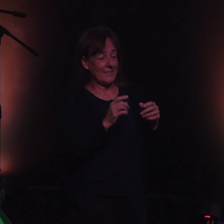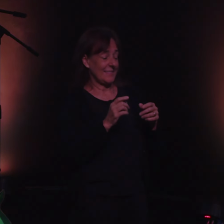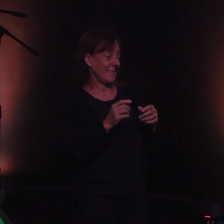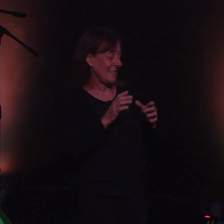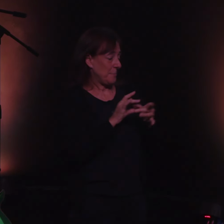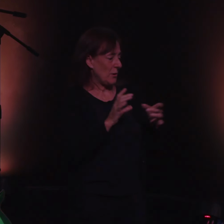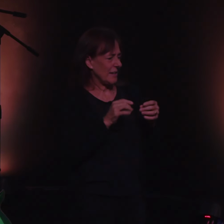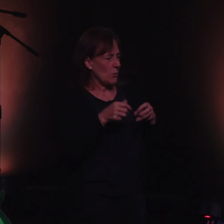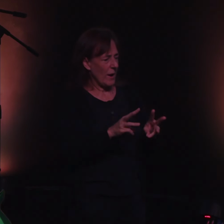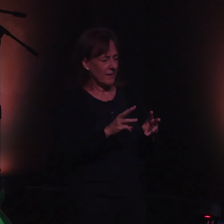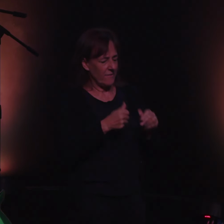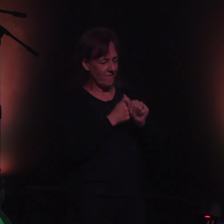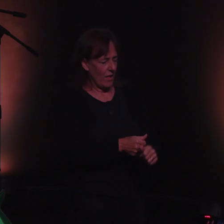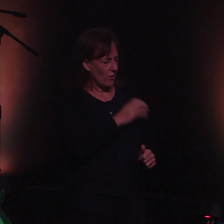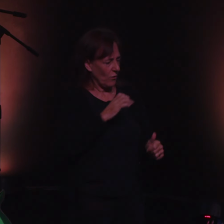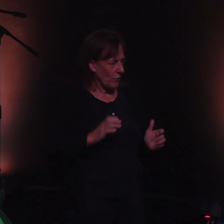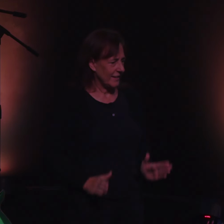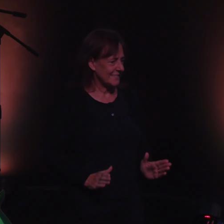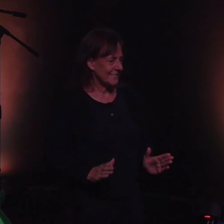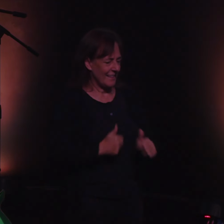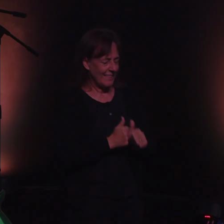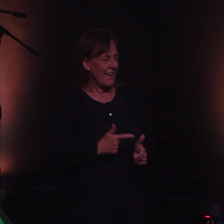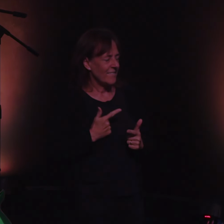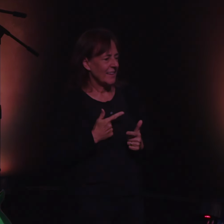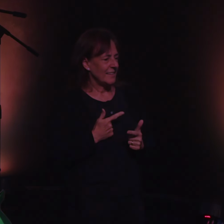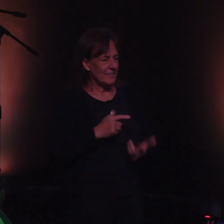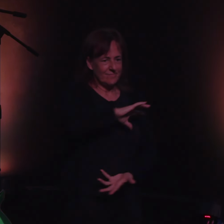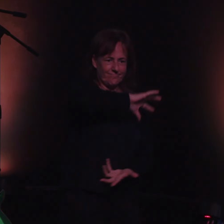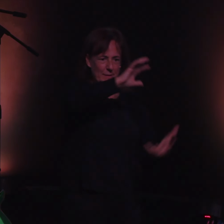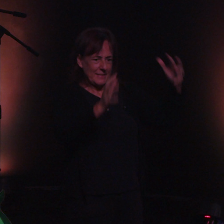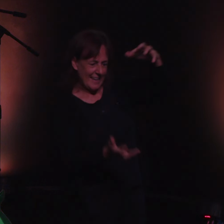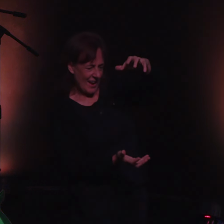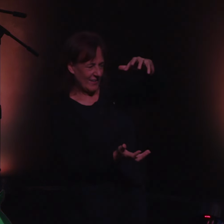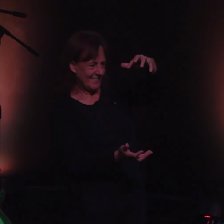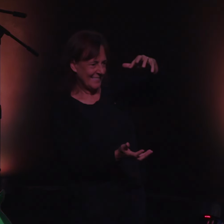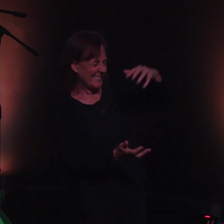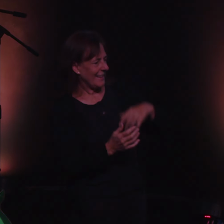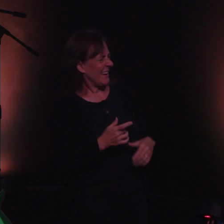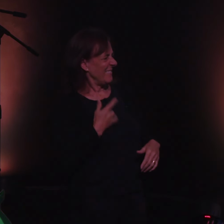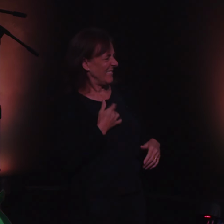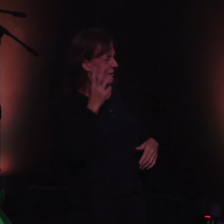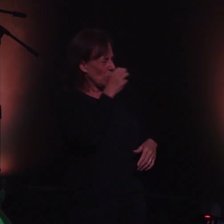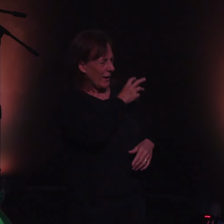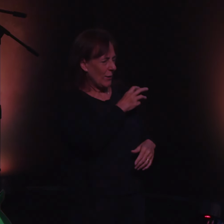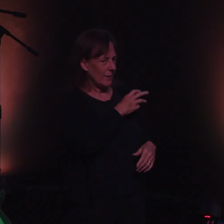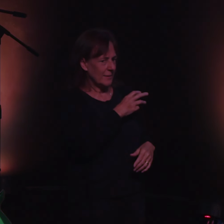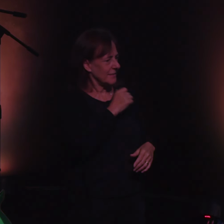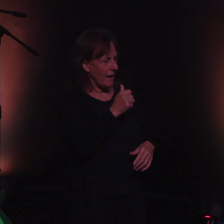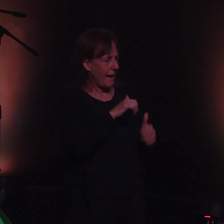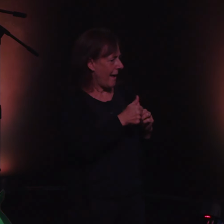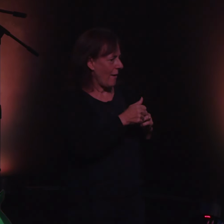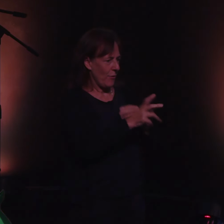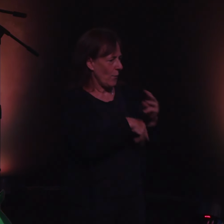way of living a Christ follower life. That's what we talked about in the Beatitudes. It's upside down. It's kind of, it's weird. It's not the same way that other people